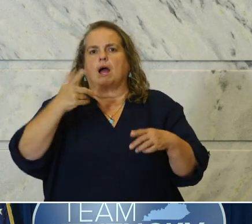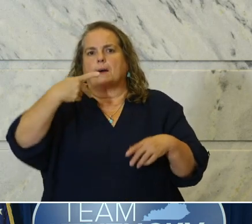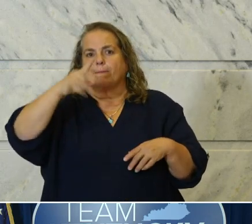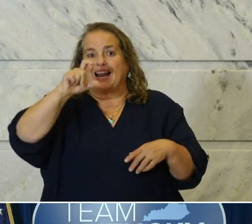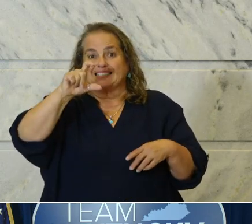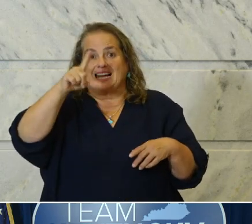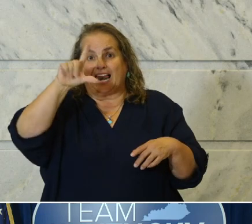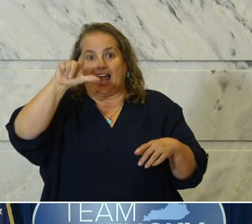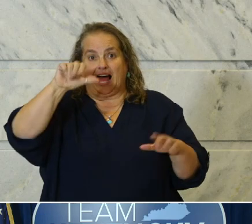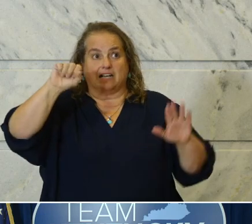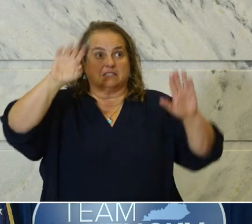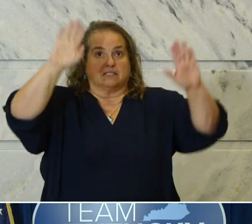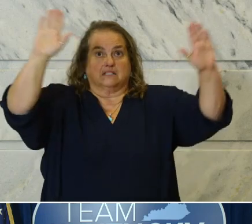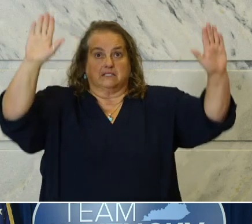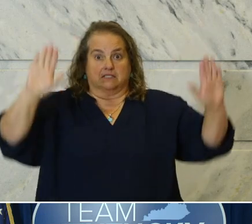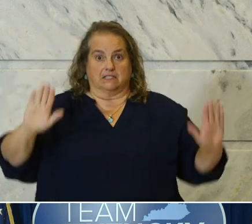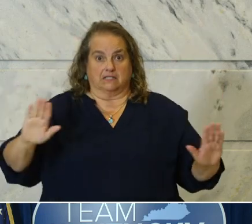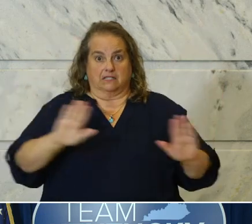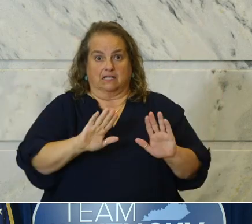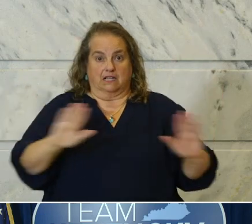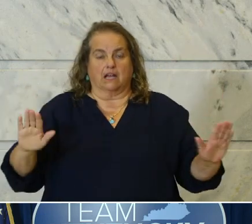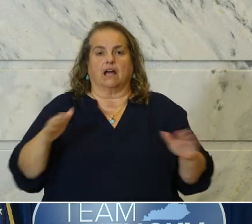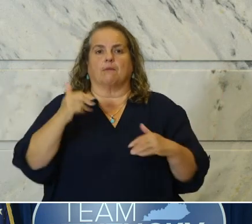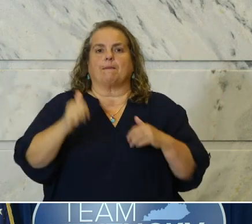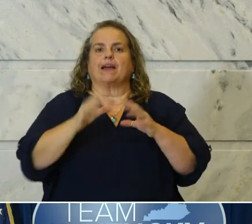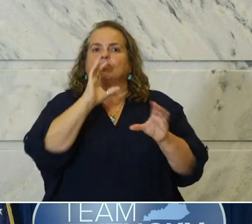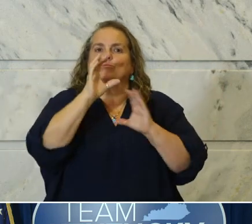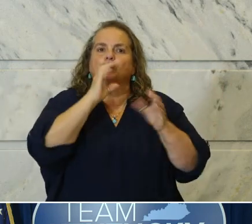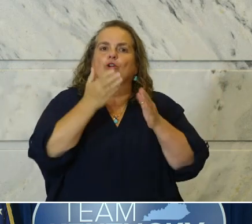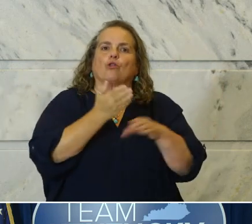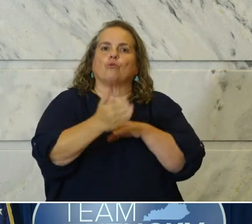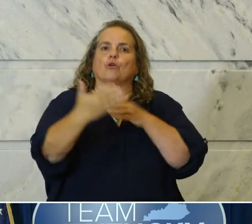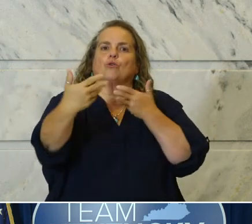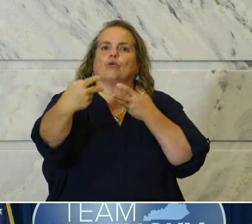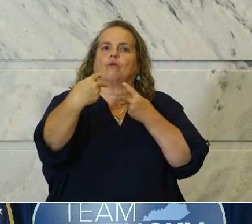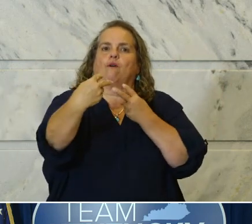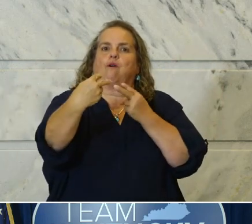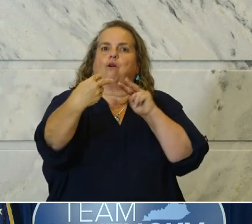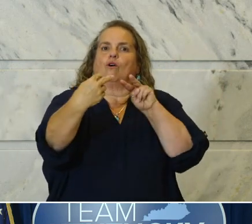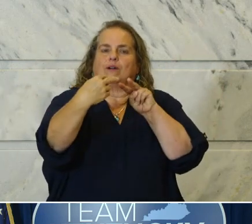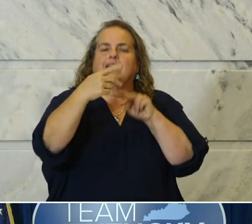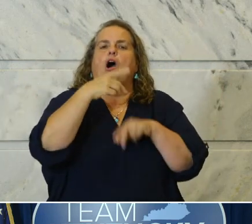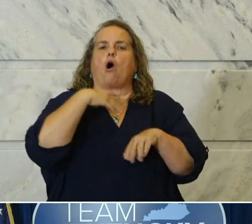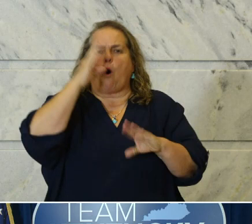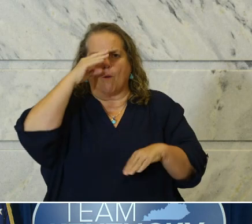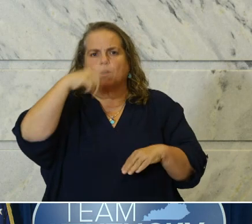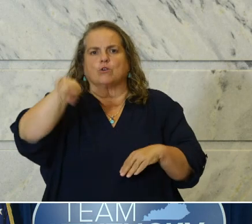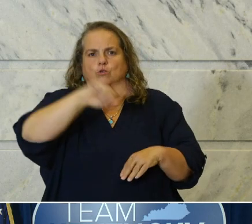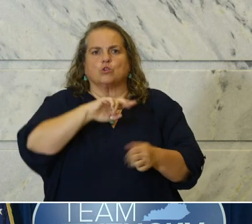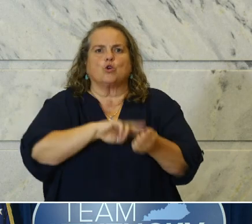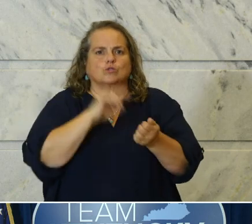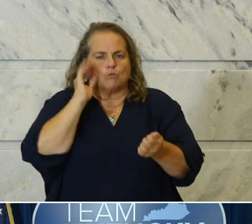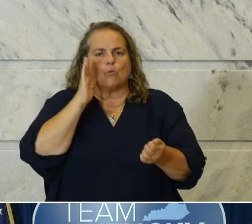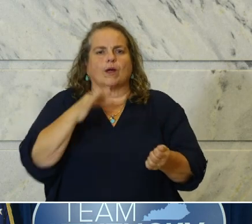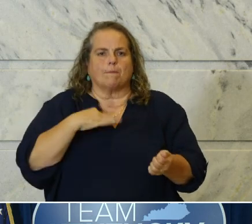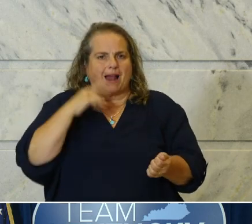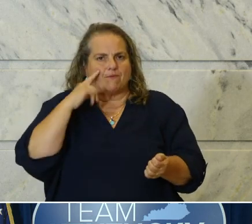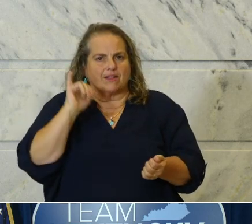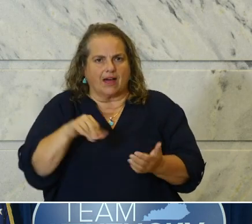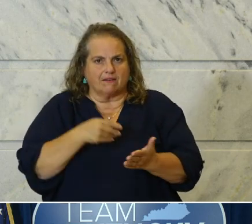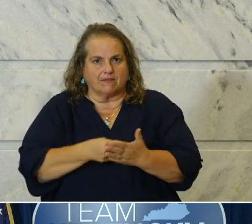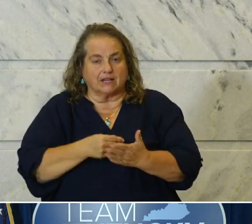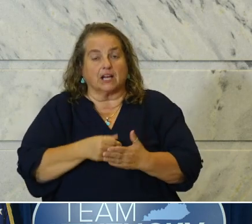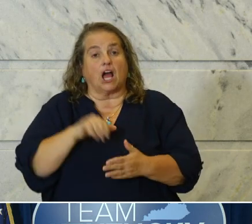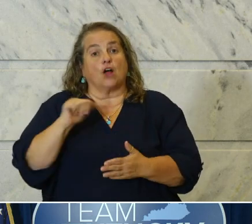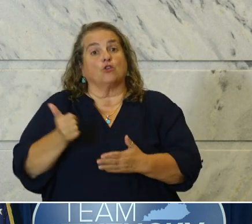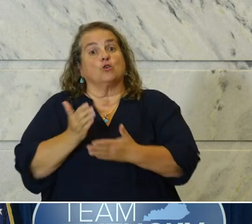up visitation outside, and we hope and encourage long-term care facilities will apply for that funding. The other piece that's unique